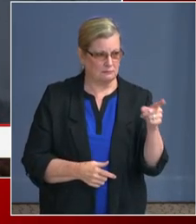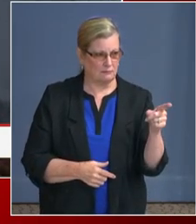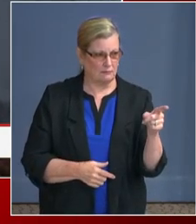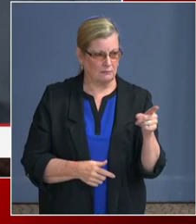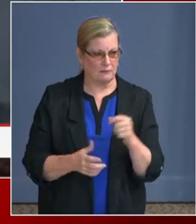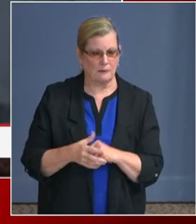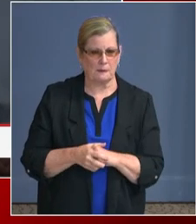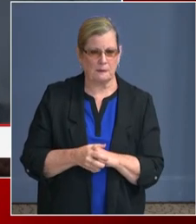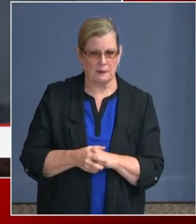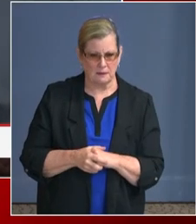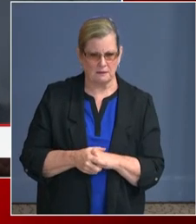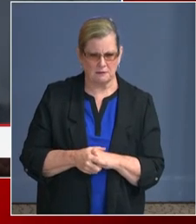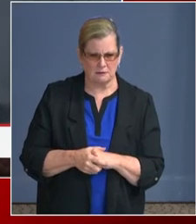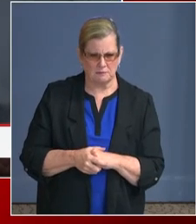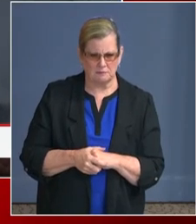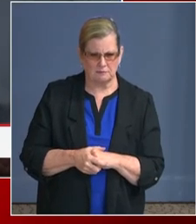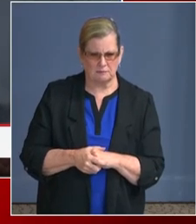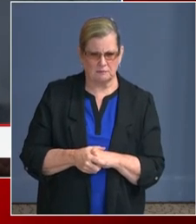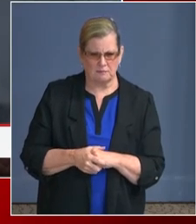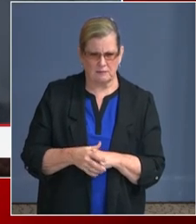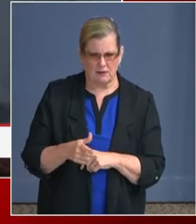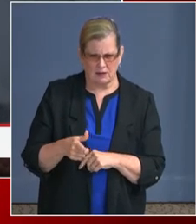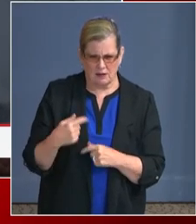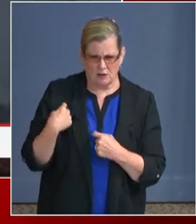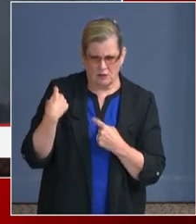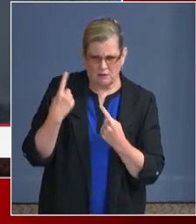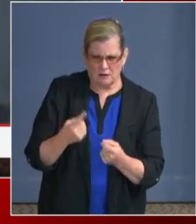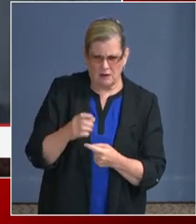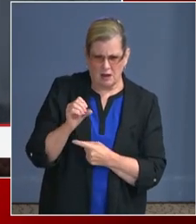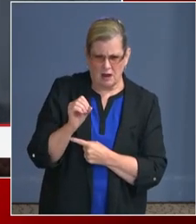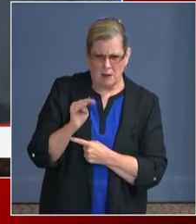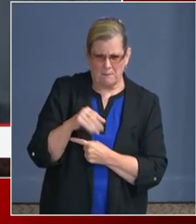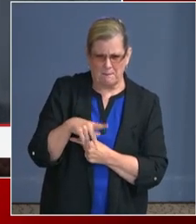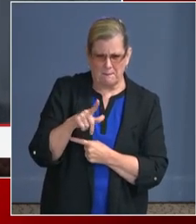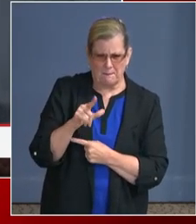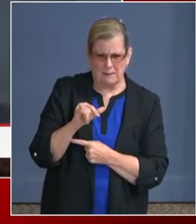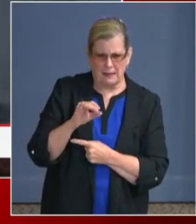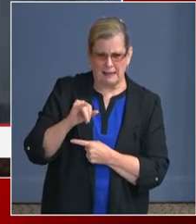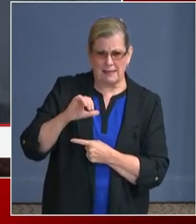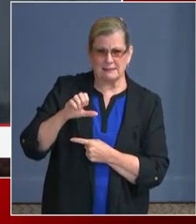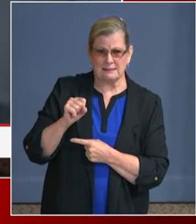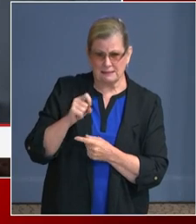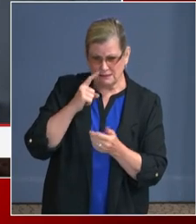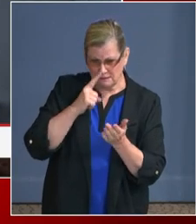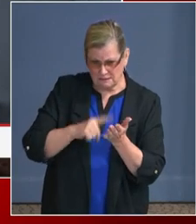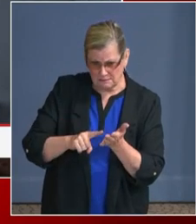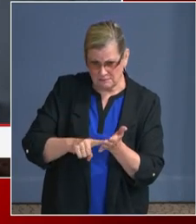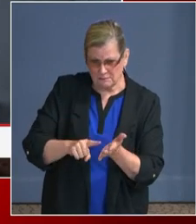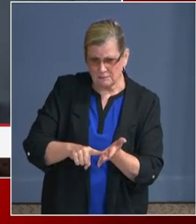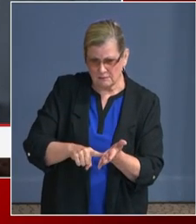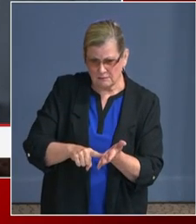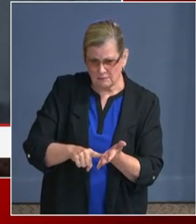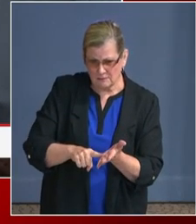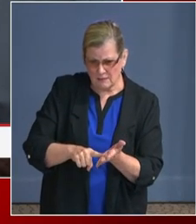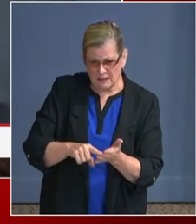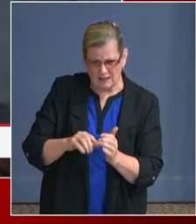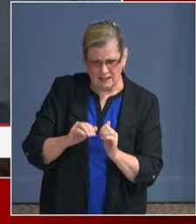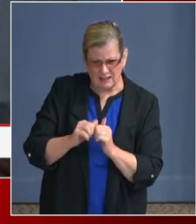Have there been compliance checks in phase 2 with businesses? And do you have any data on how that's going? If you've had any businesses